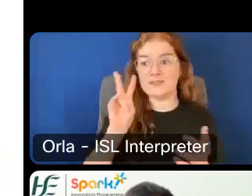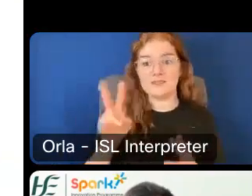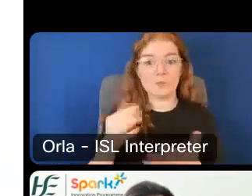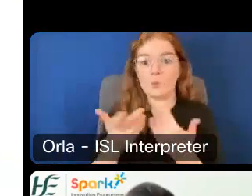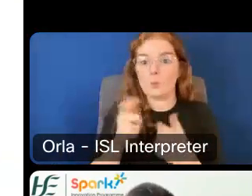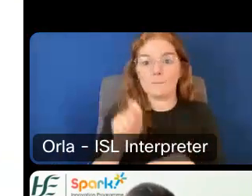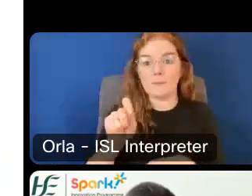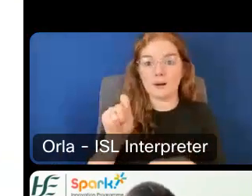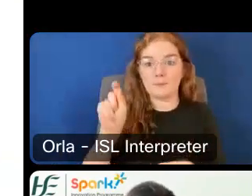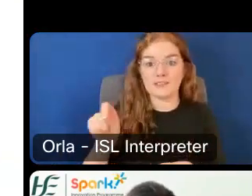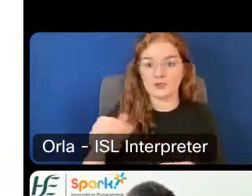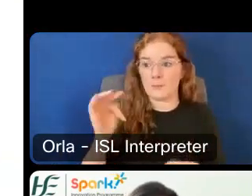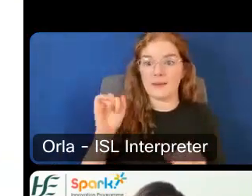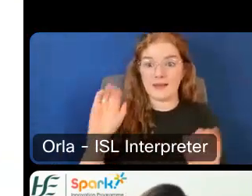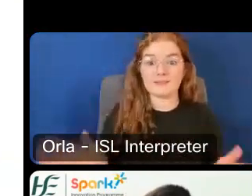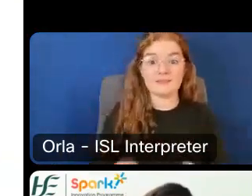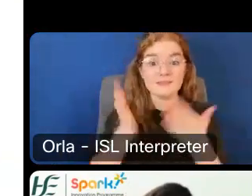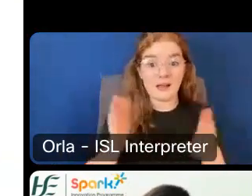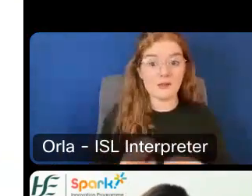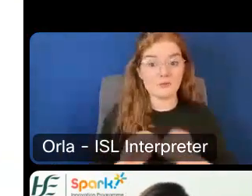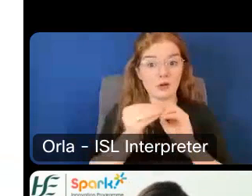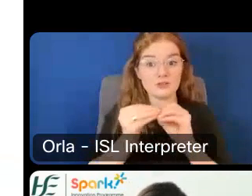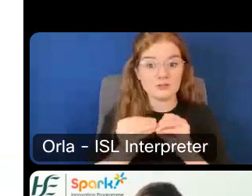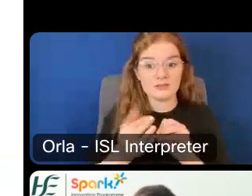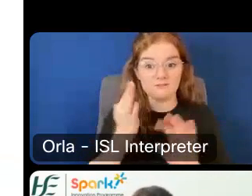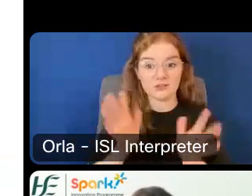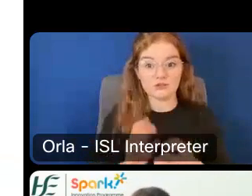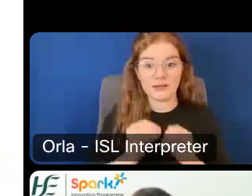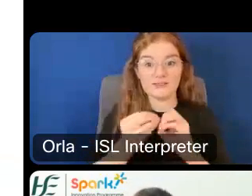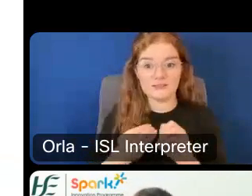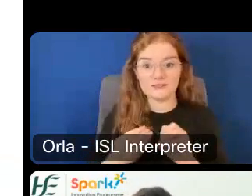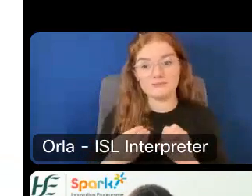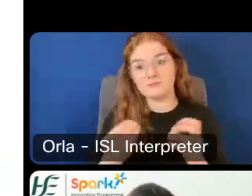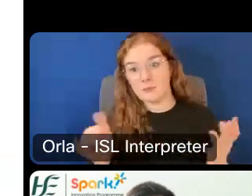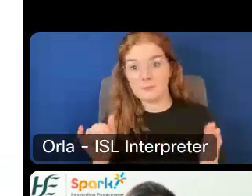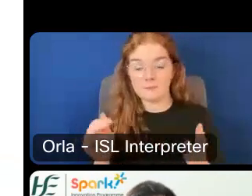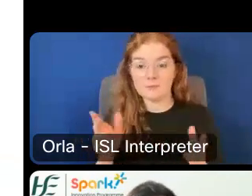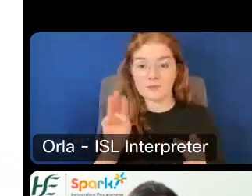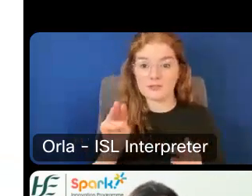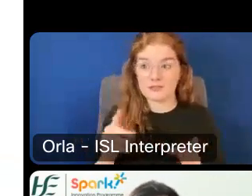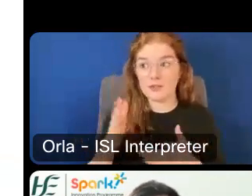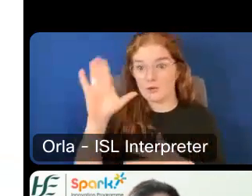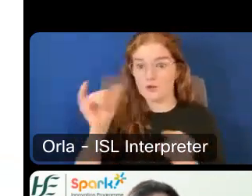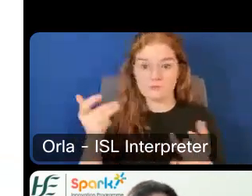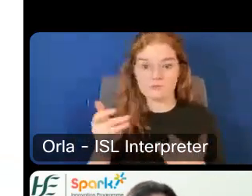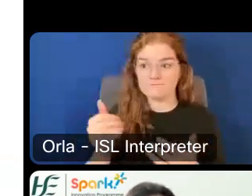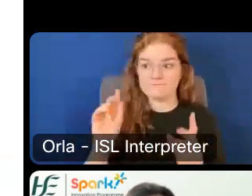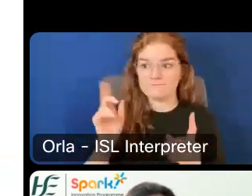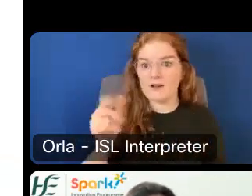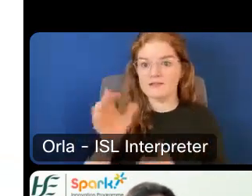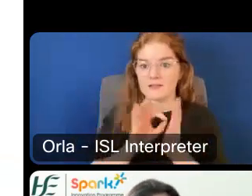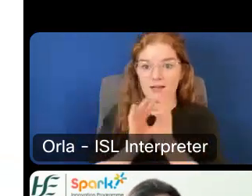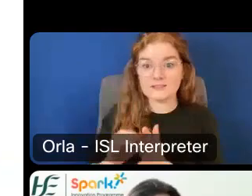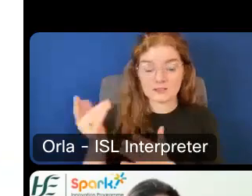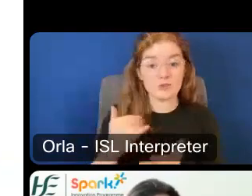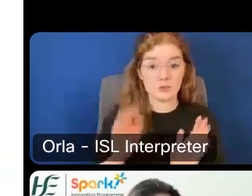commercially viable, products or projects that they're looking at. and to get expert guidance. And we've